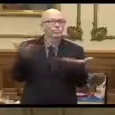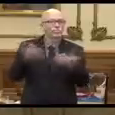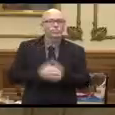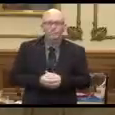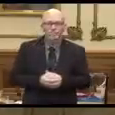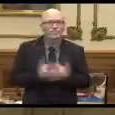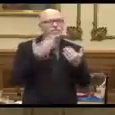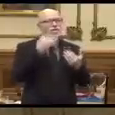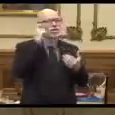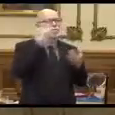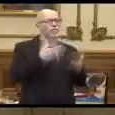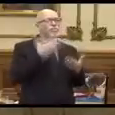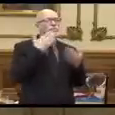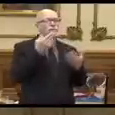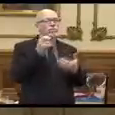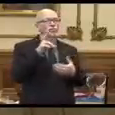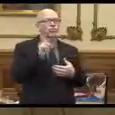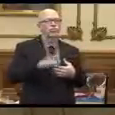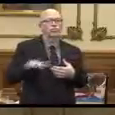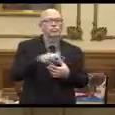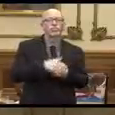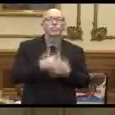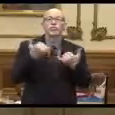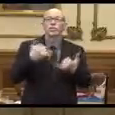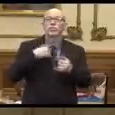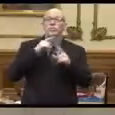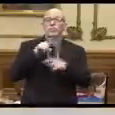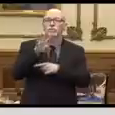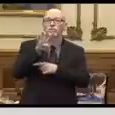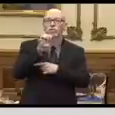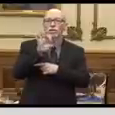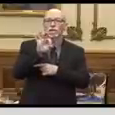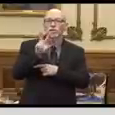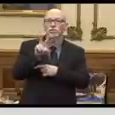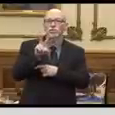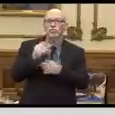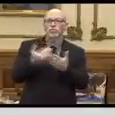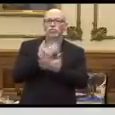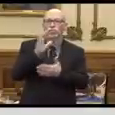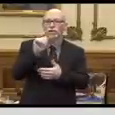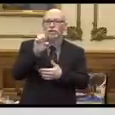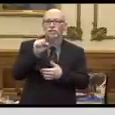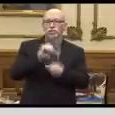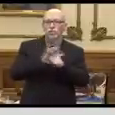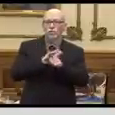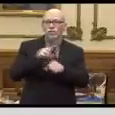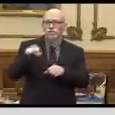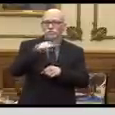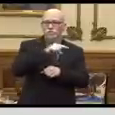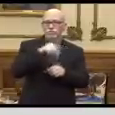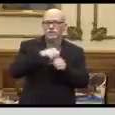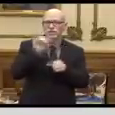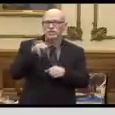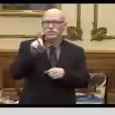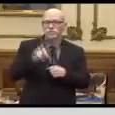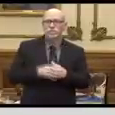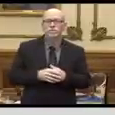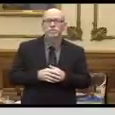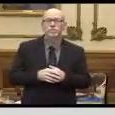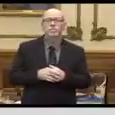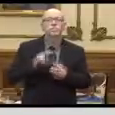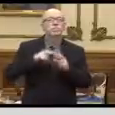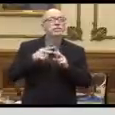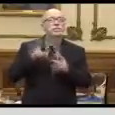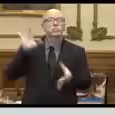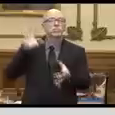Governor. Good afternoon, Hoosiers. Today we reported 492 additional cases of COVID-19 in the state of Indiana, which brings